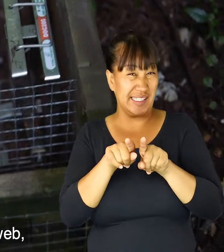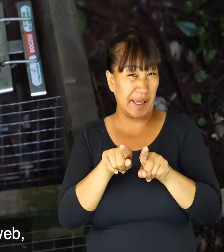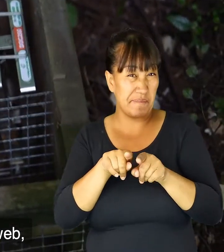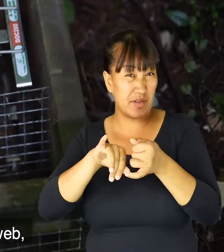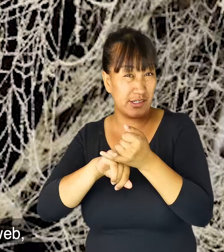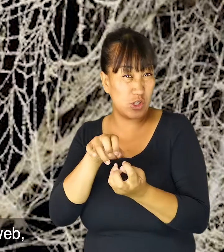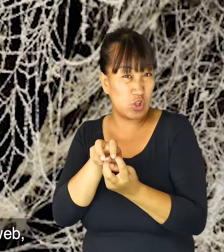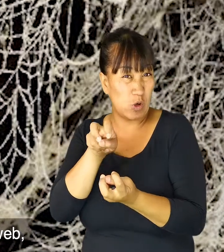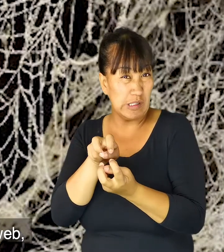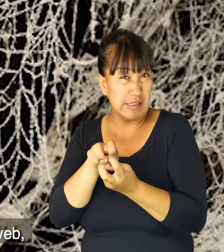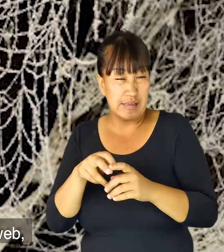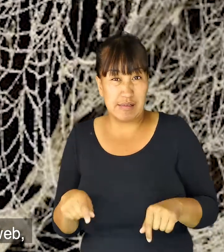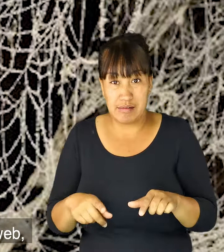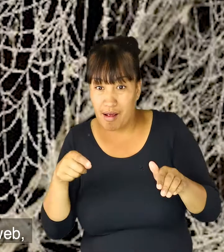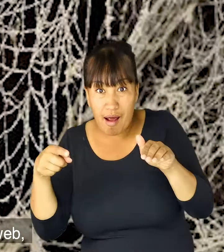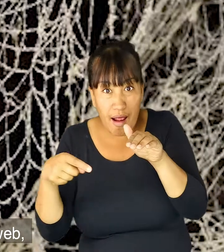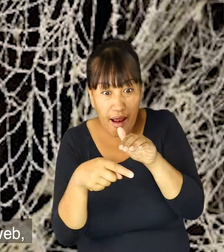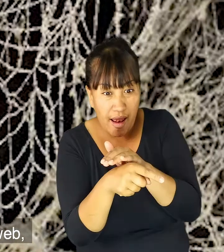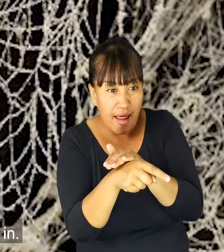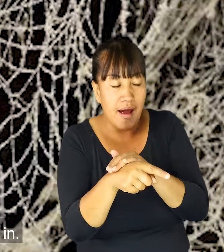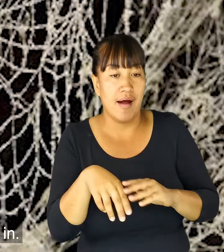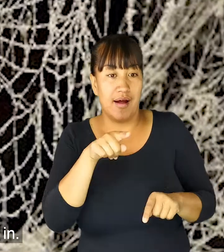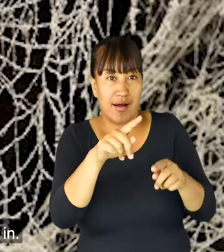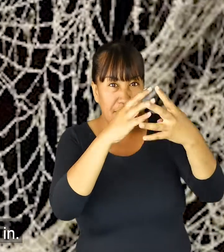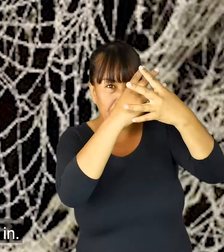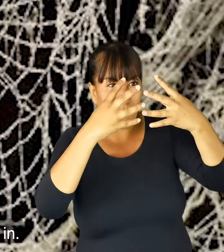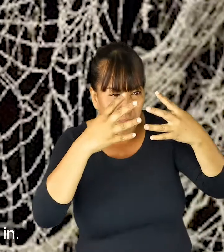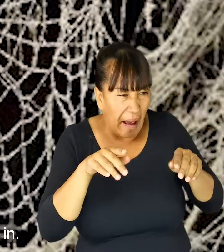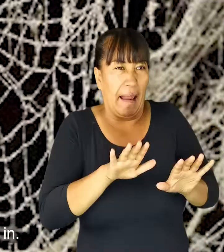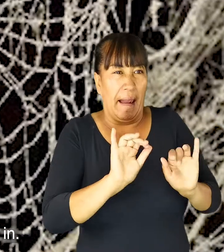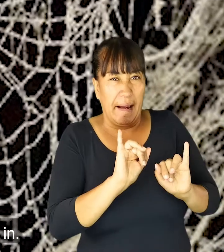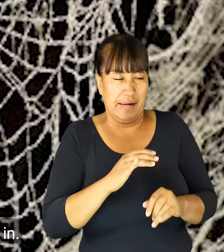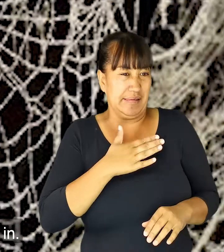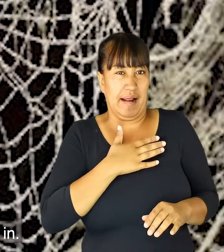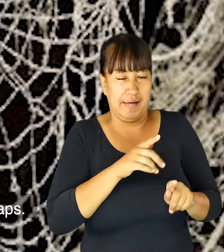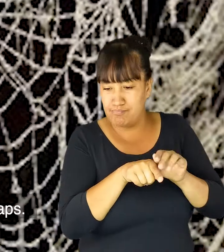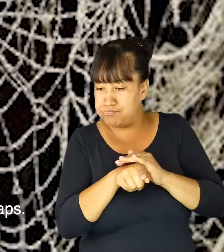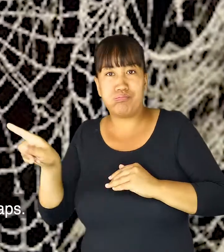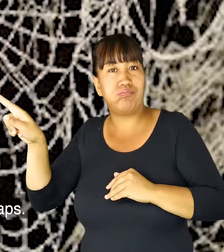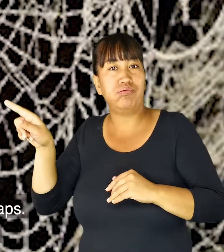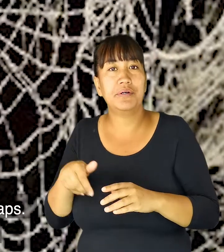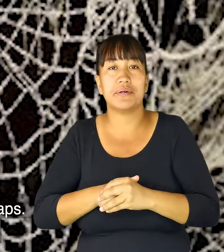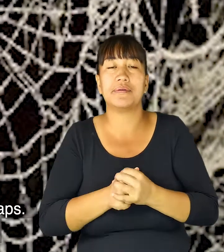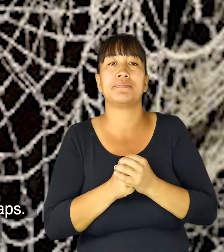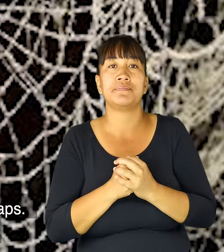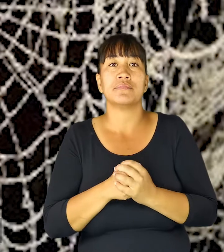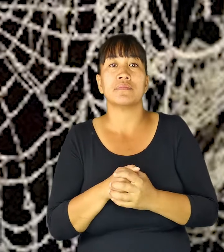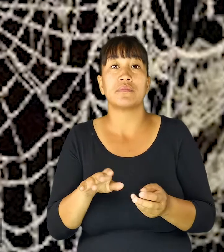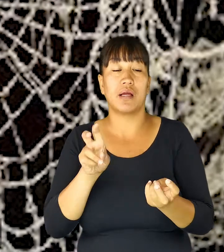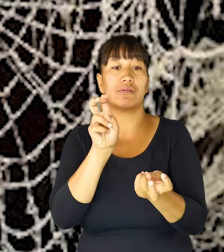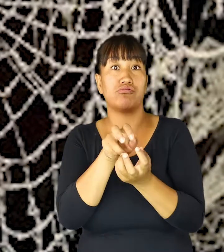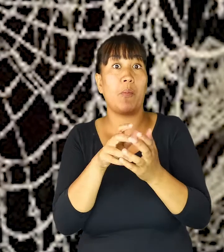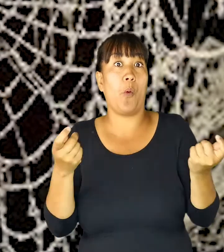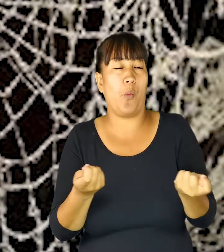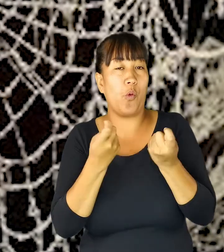nose banging into a cobweb. He's not going to come in. So that might look a bit manky, those traps, but they are functional,